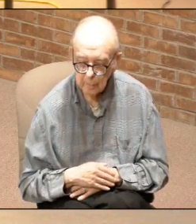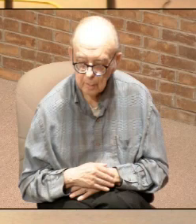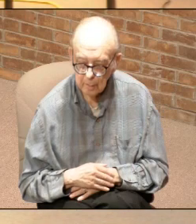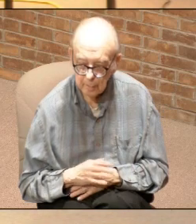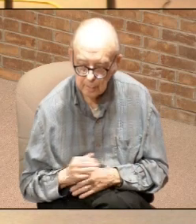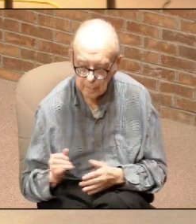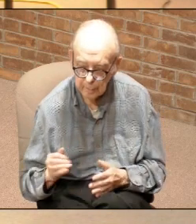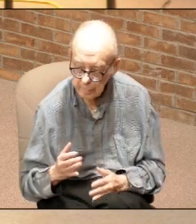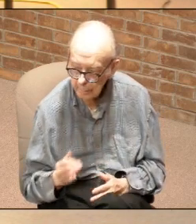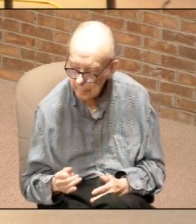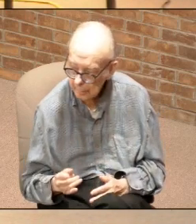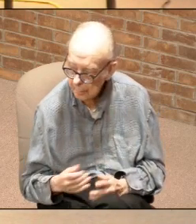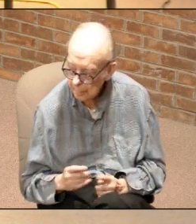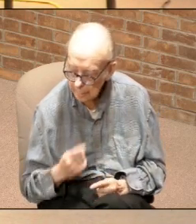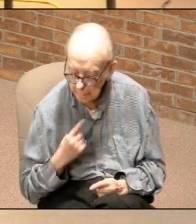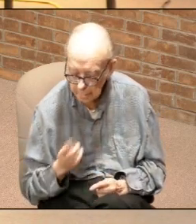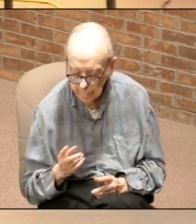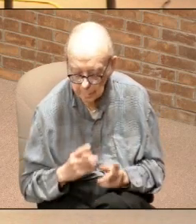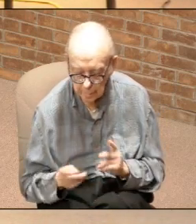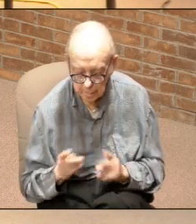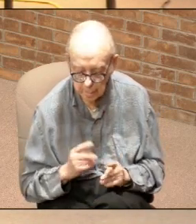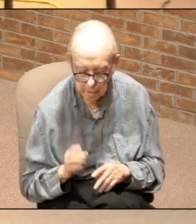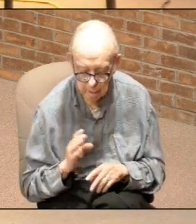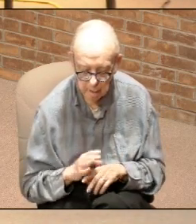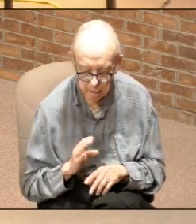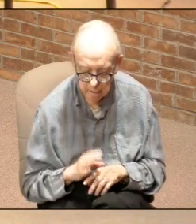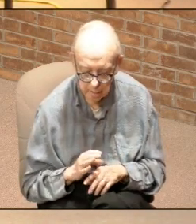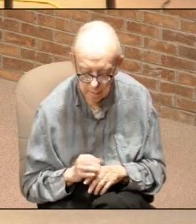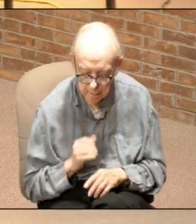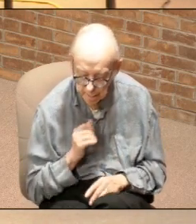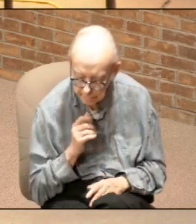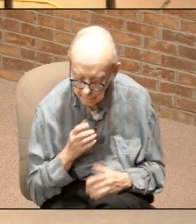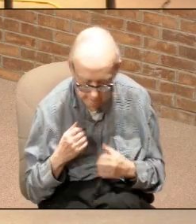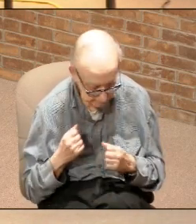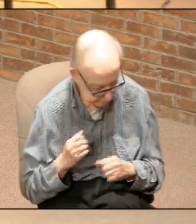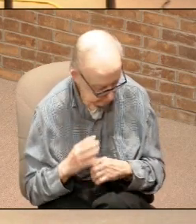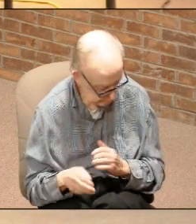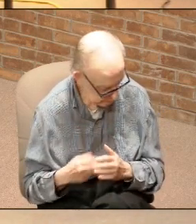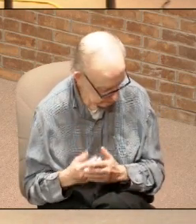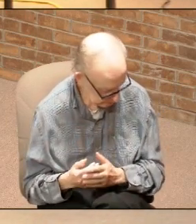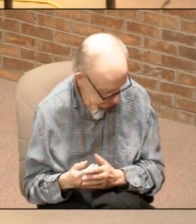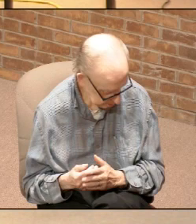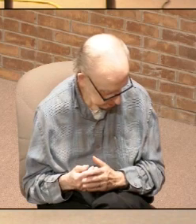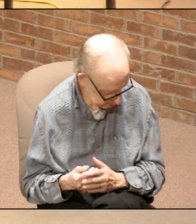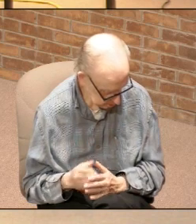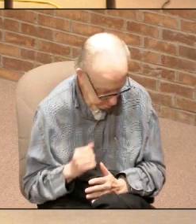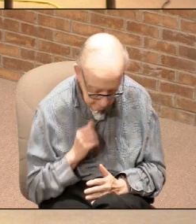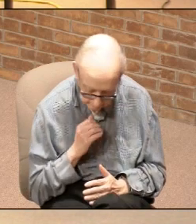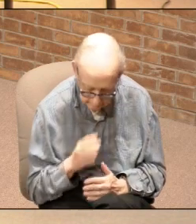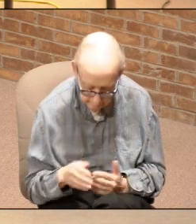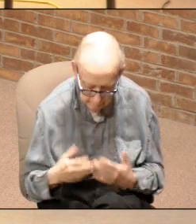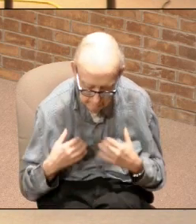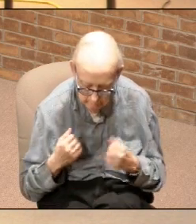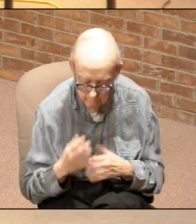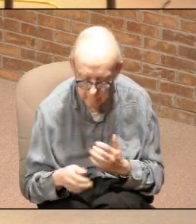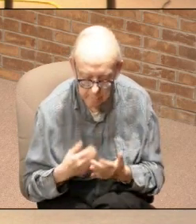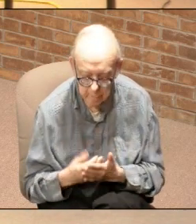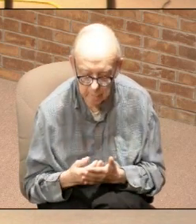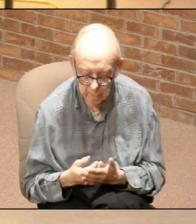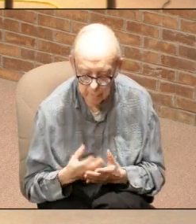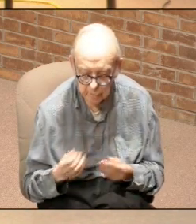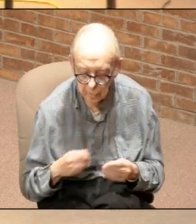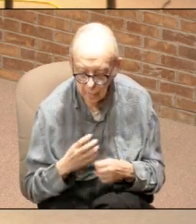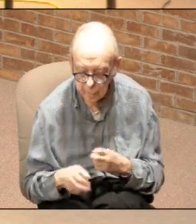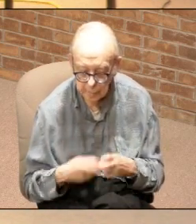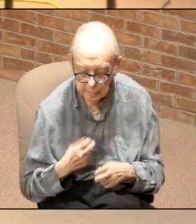and that's why i try to tell people church isn't a cure-all it doesn't cure all of your issues and all of your